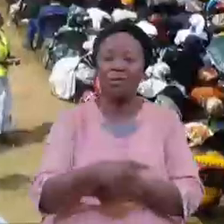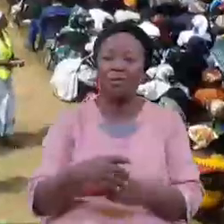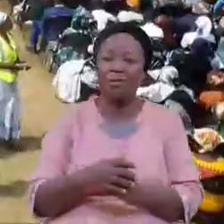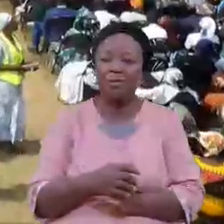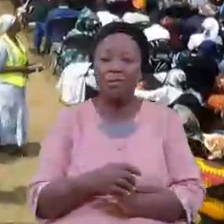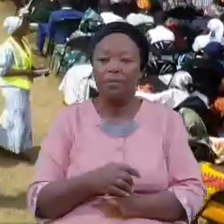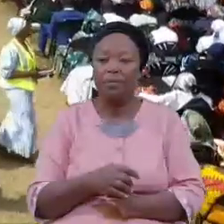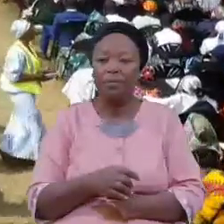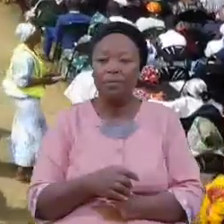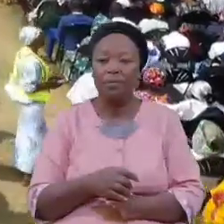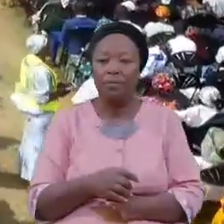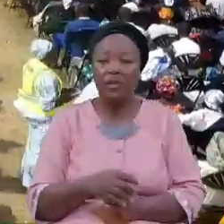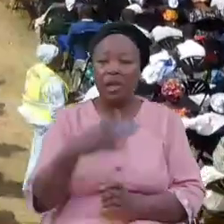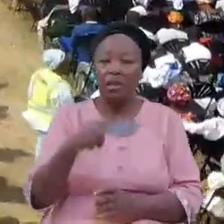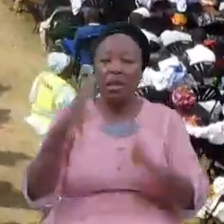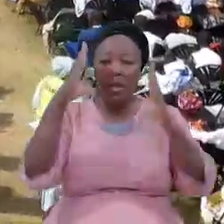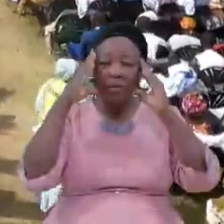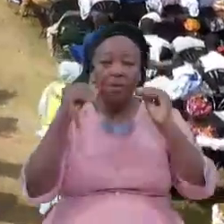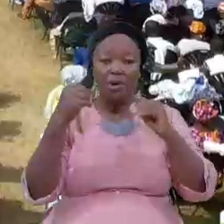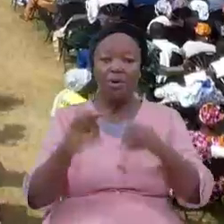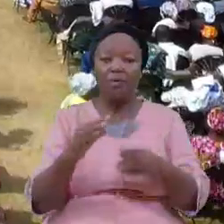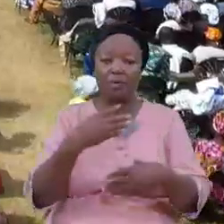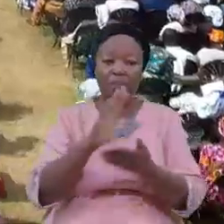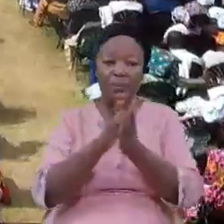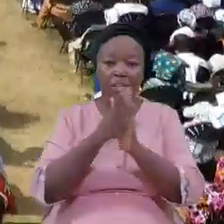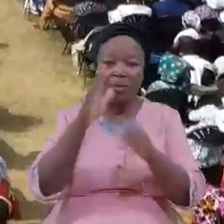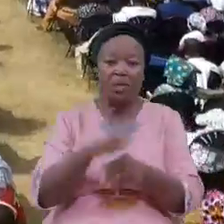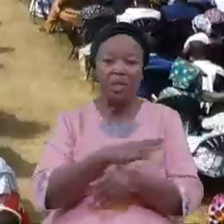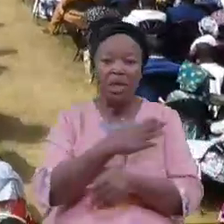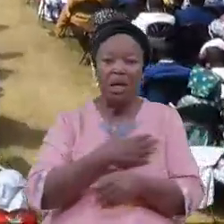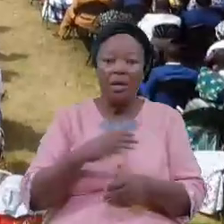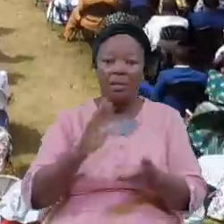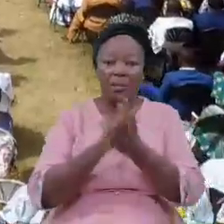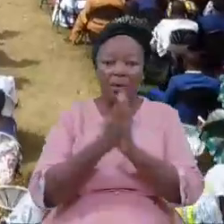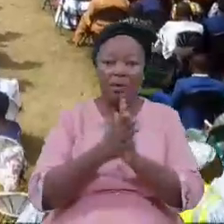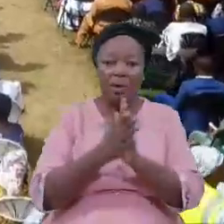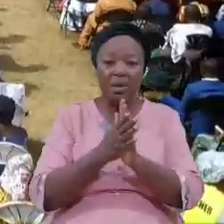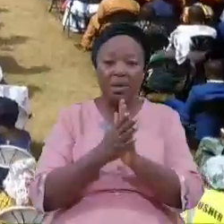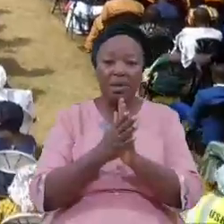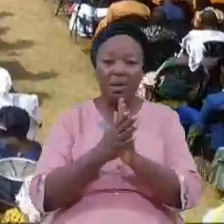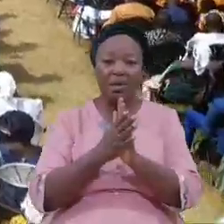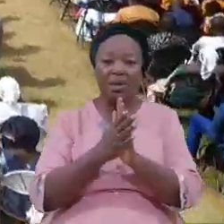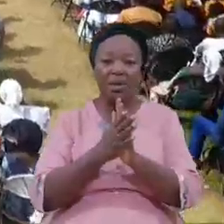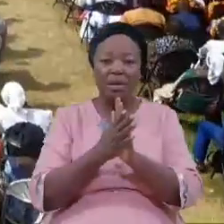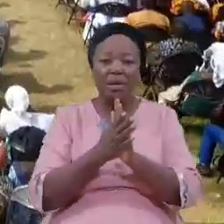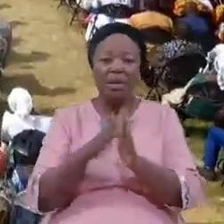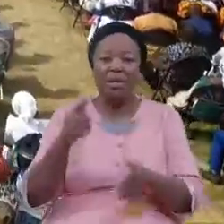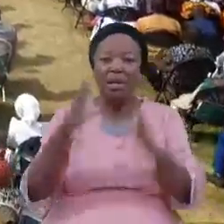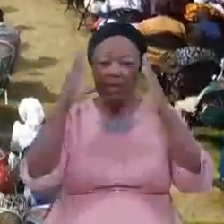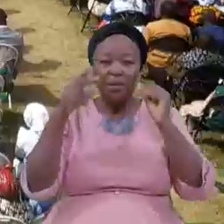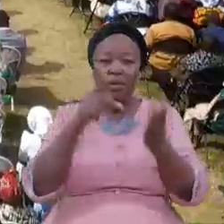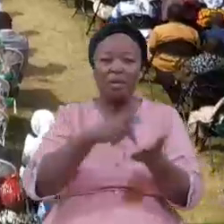The experience of purity and peacefulness in full salvation.